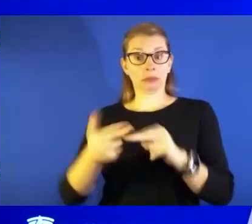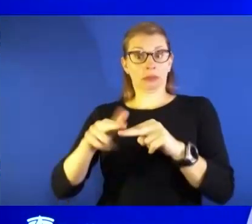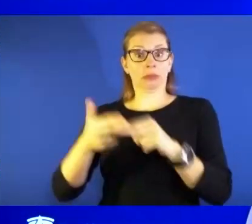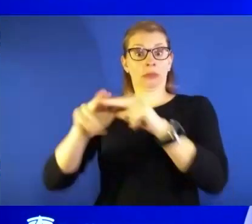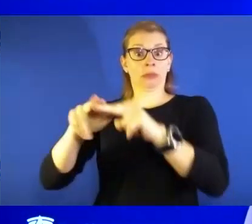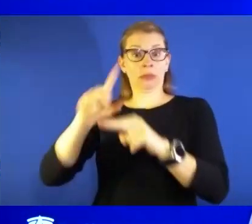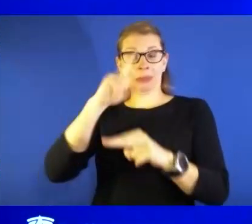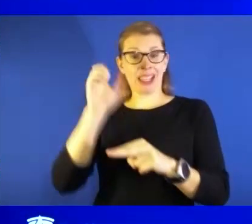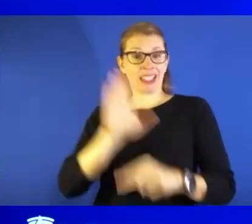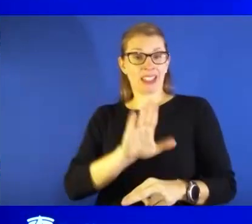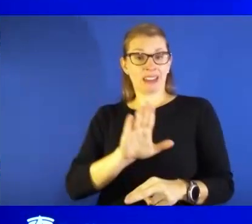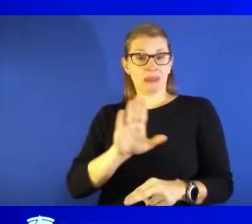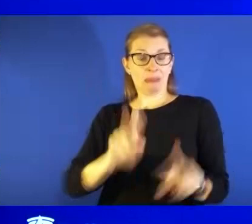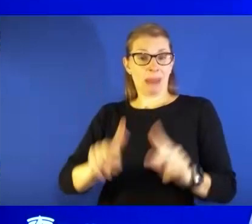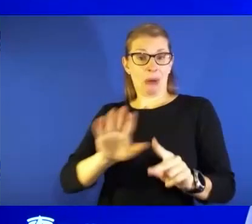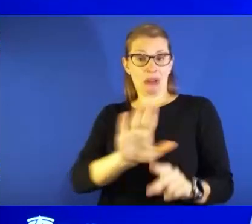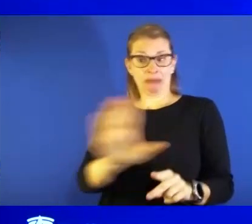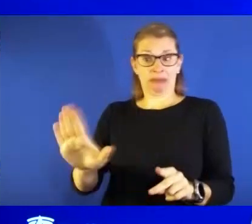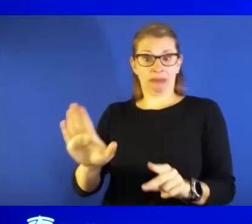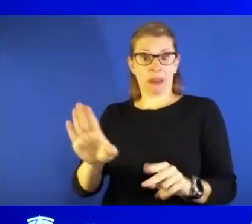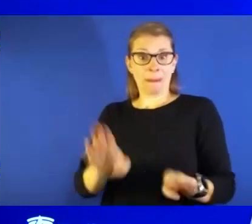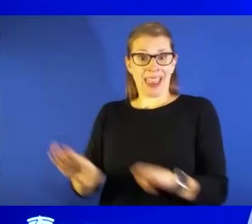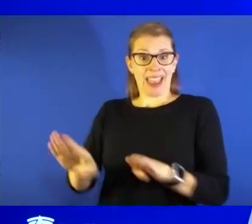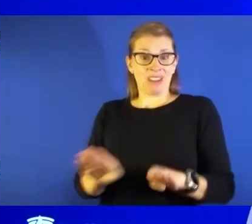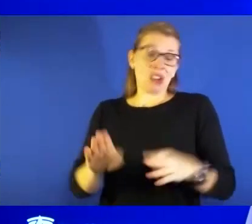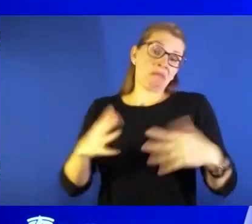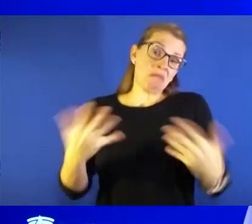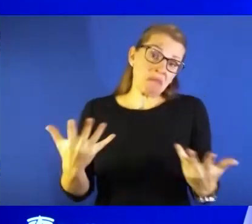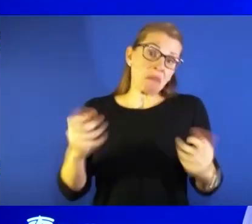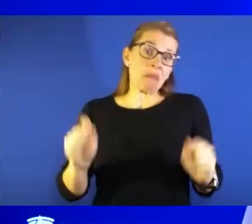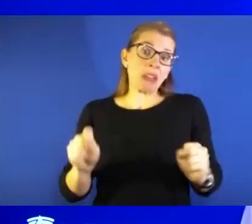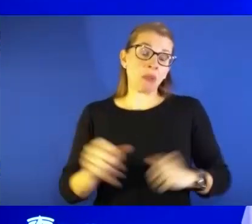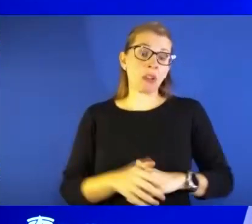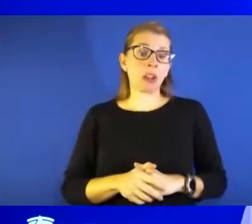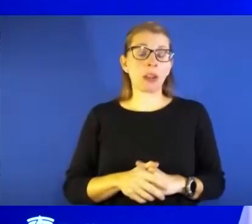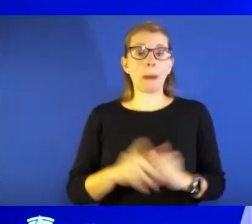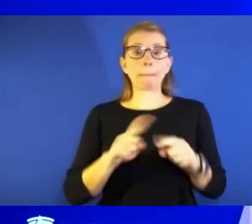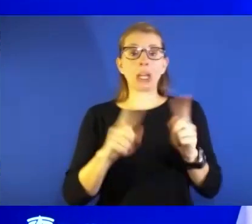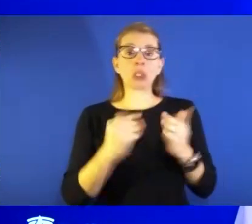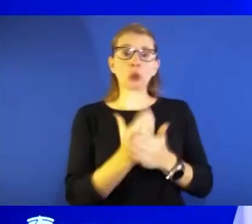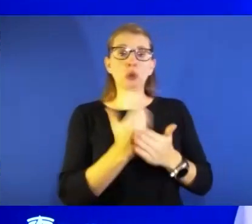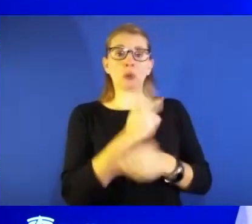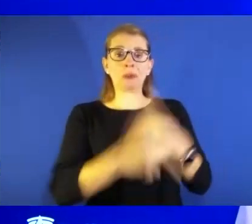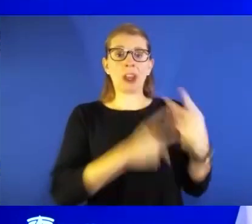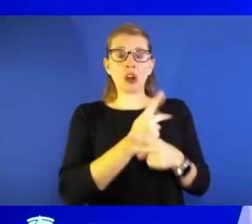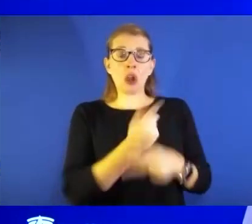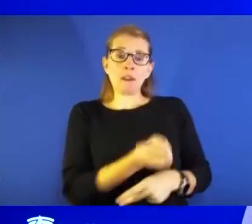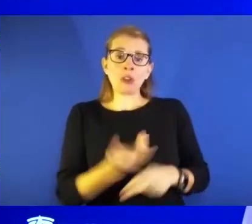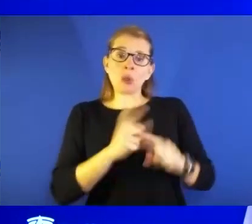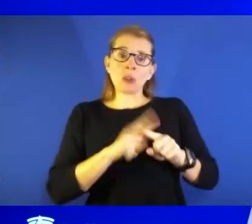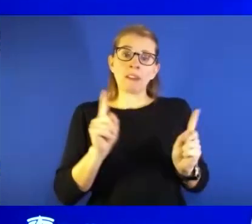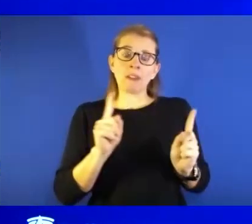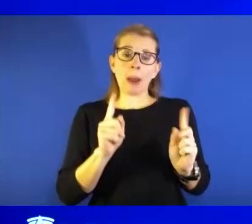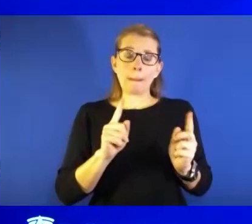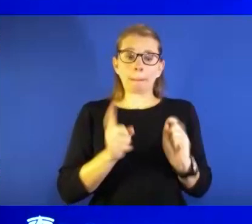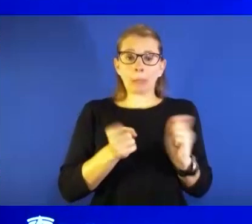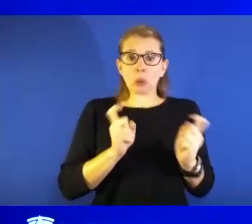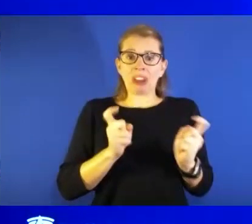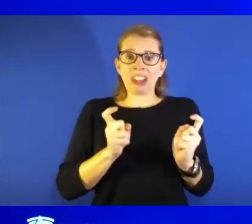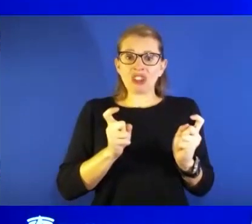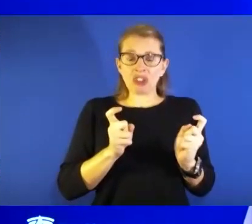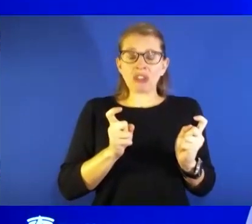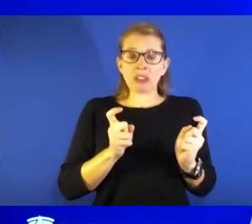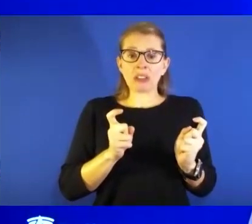large component. But overall, the new variant that they have seen, a few different mutations or changes in the